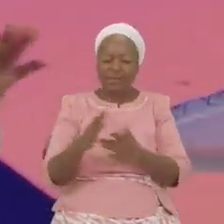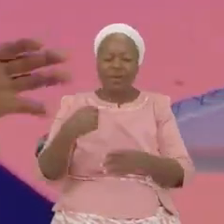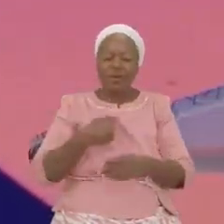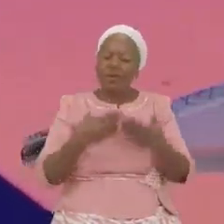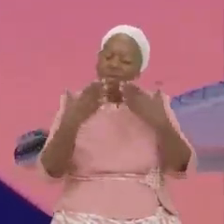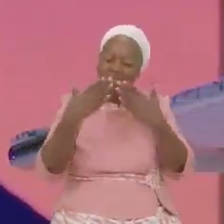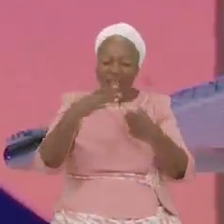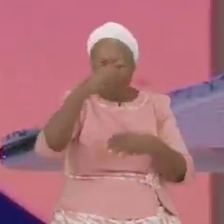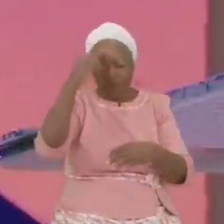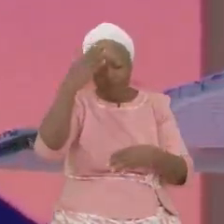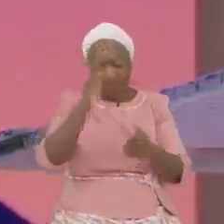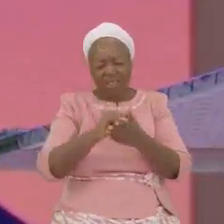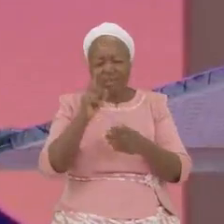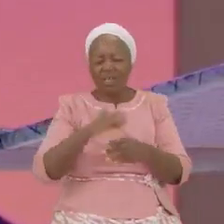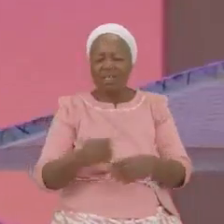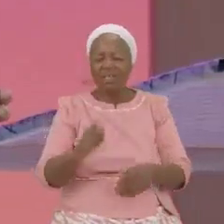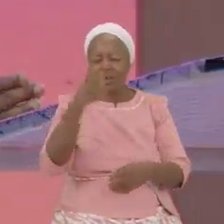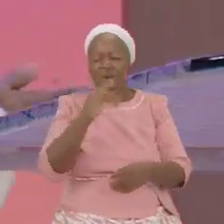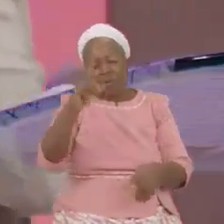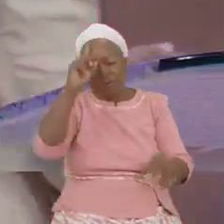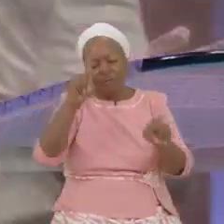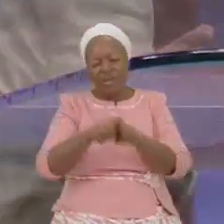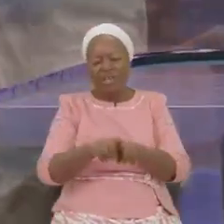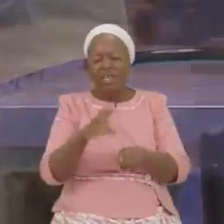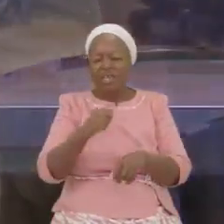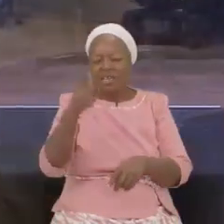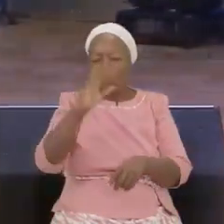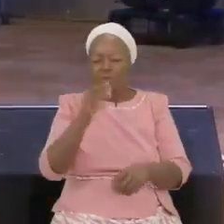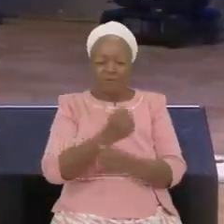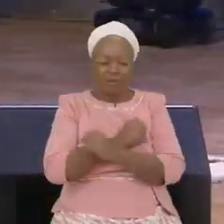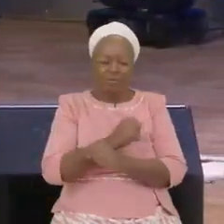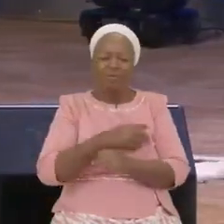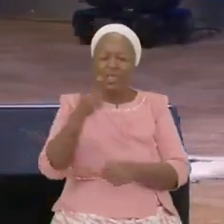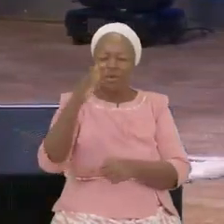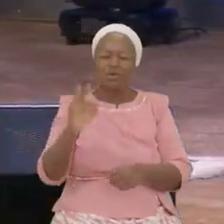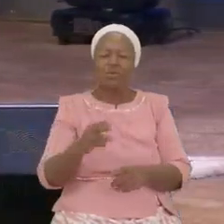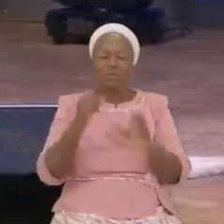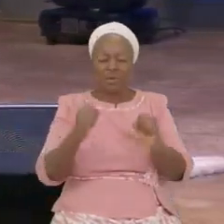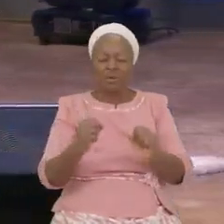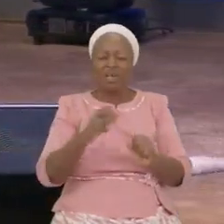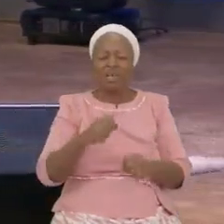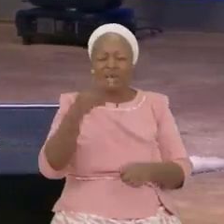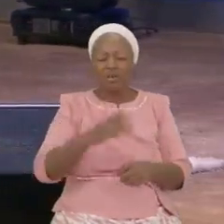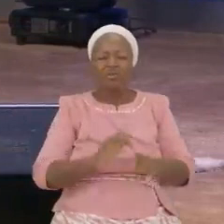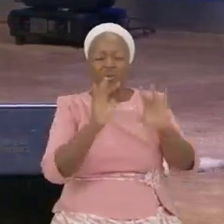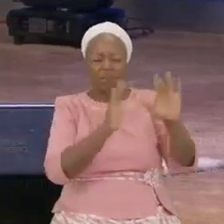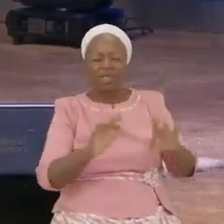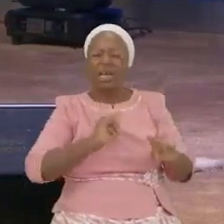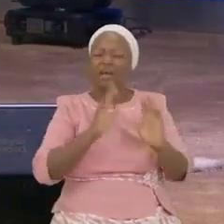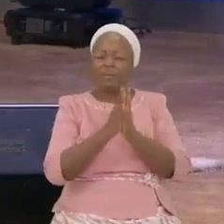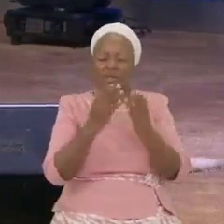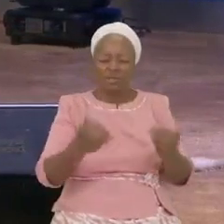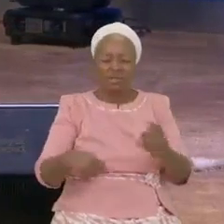you because you are a God of covenant, a God of love, a God of power, a God of compassion. I pray